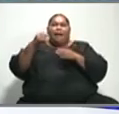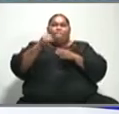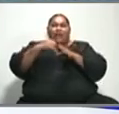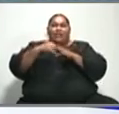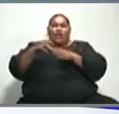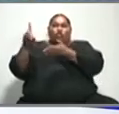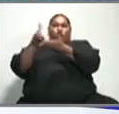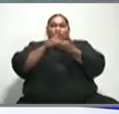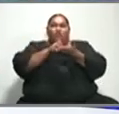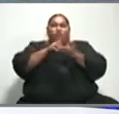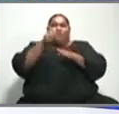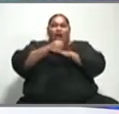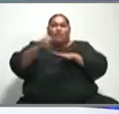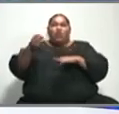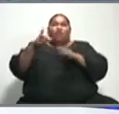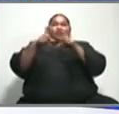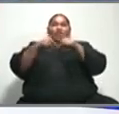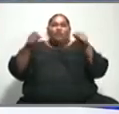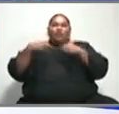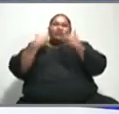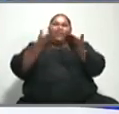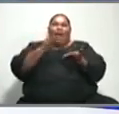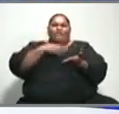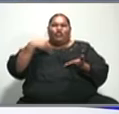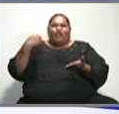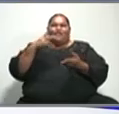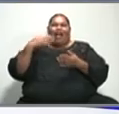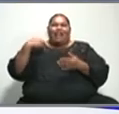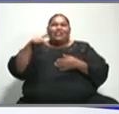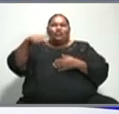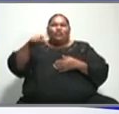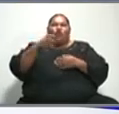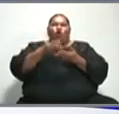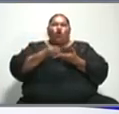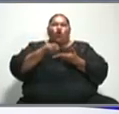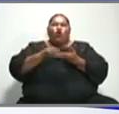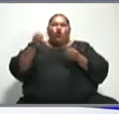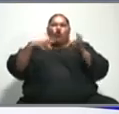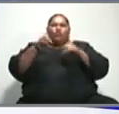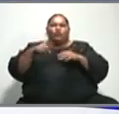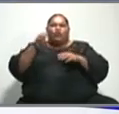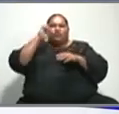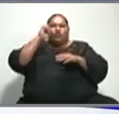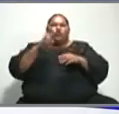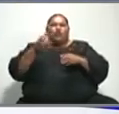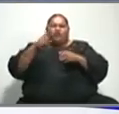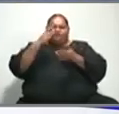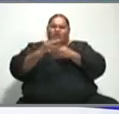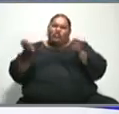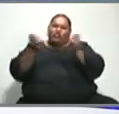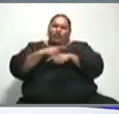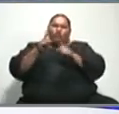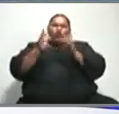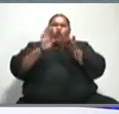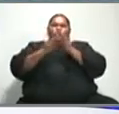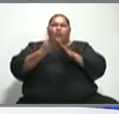government and people of Japan was officially handed over to the Ministry of Health in Suva, a contribution that's expected to bring real change to communities across